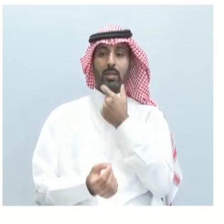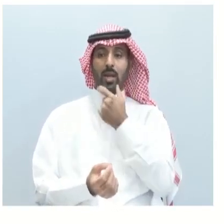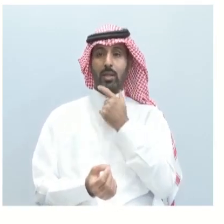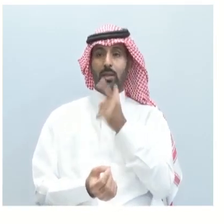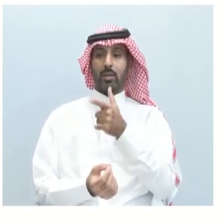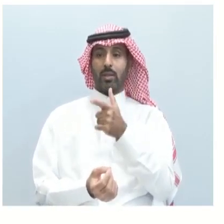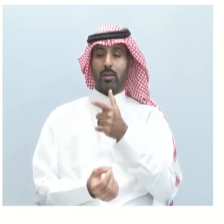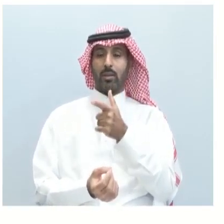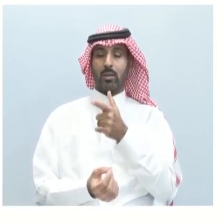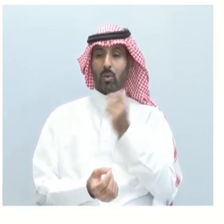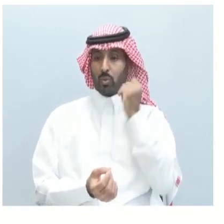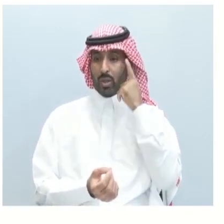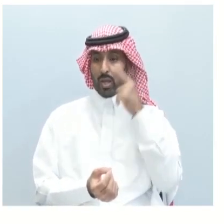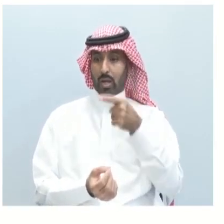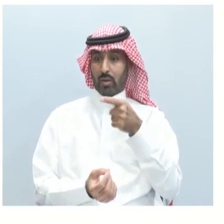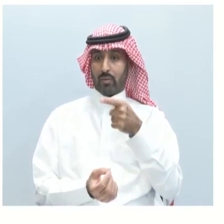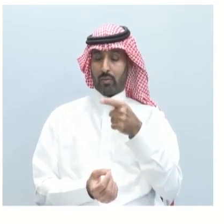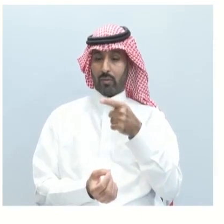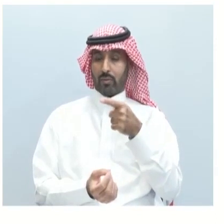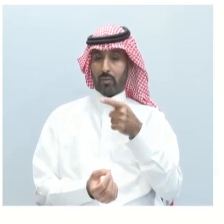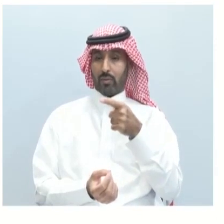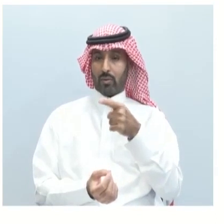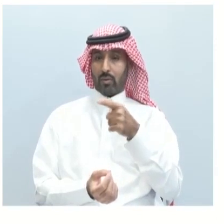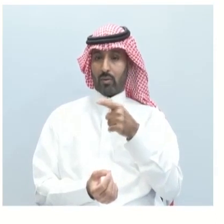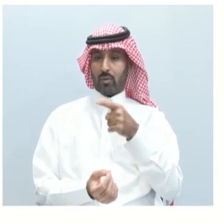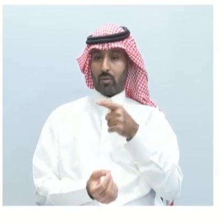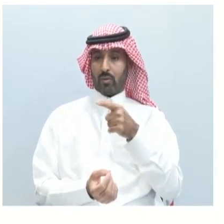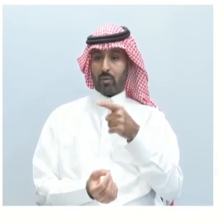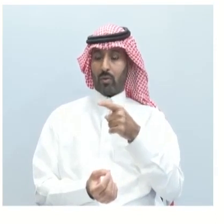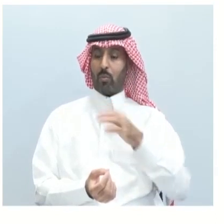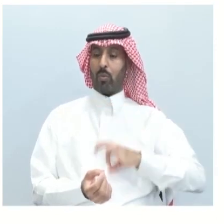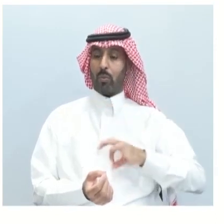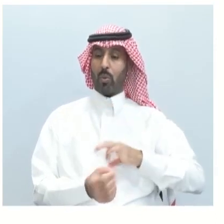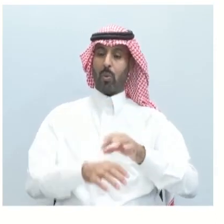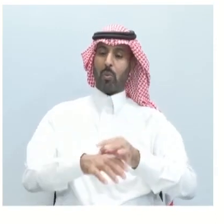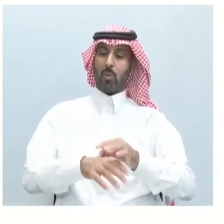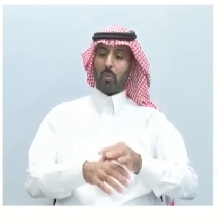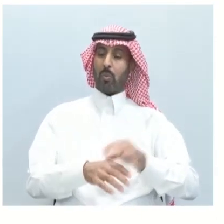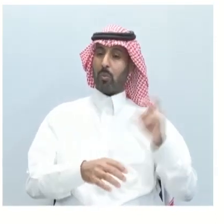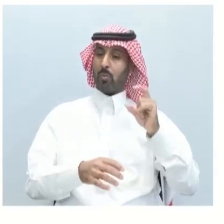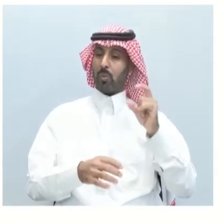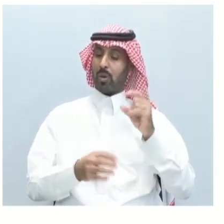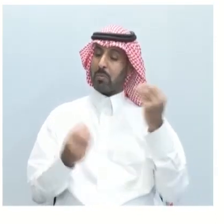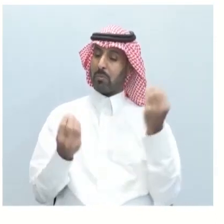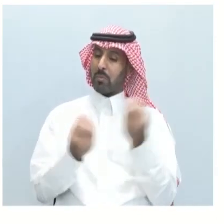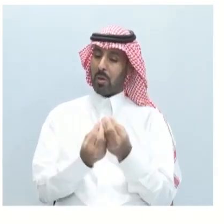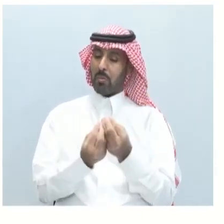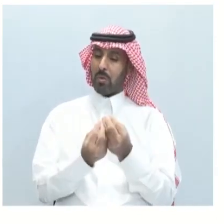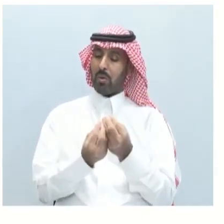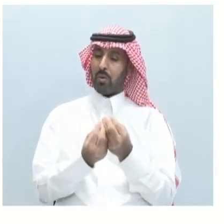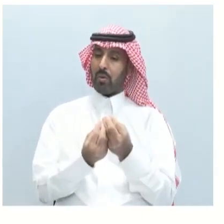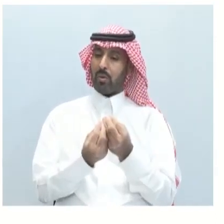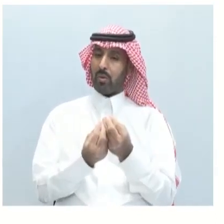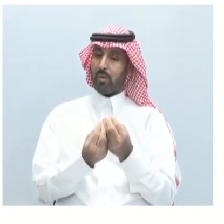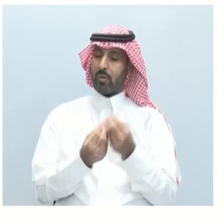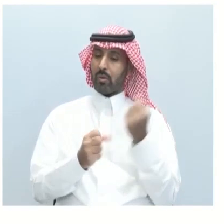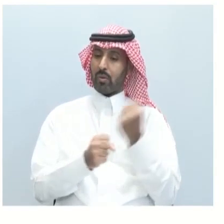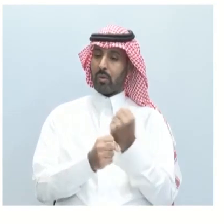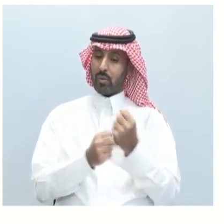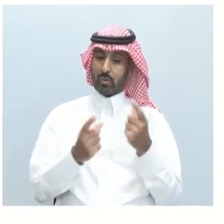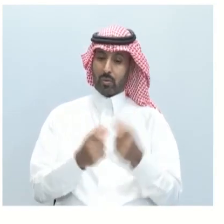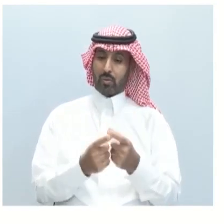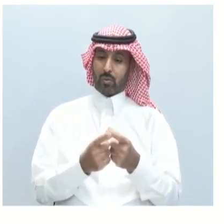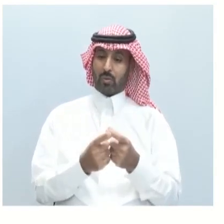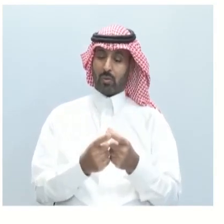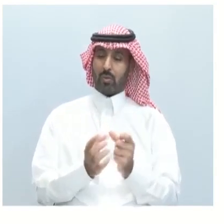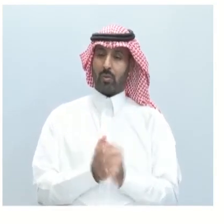we realize that there are many kinds of teamwork, and even if we are not talking about the